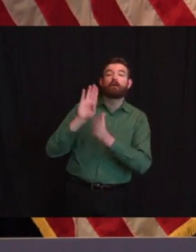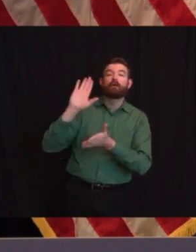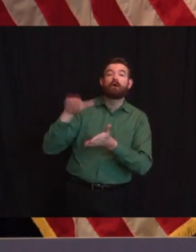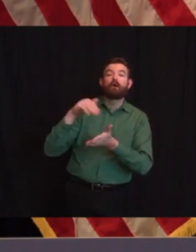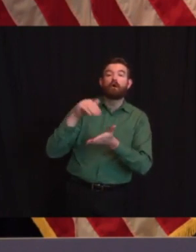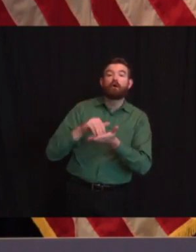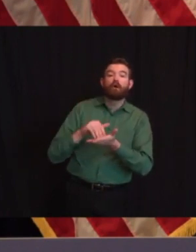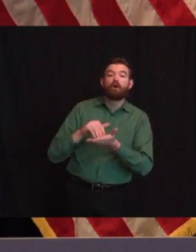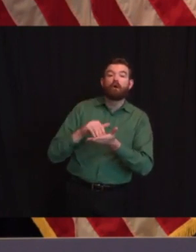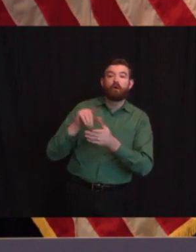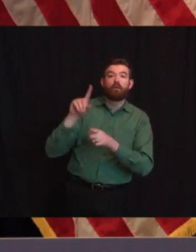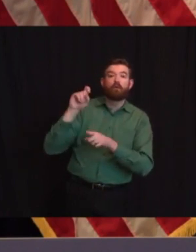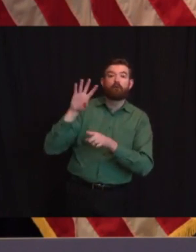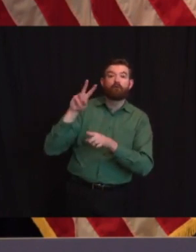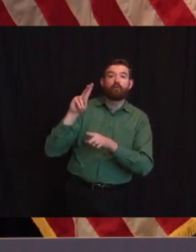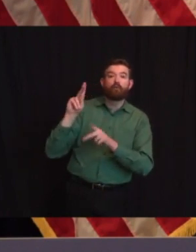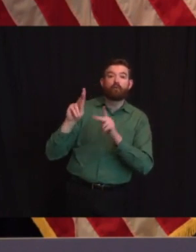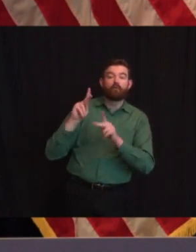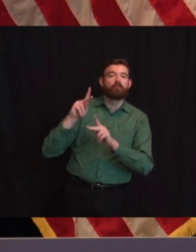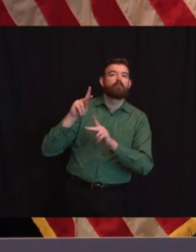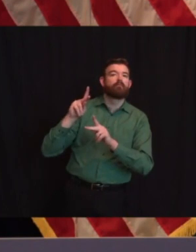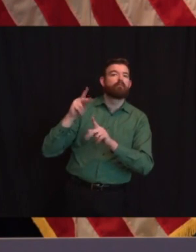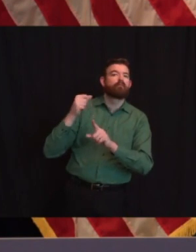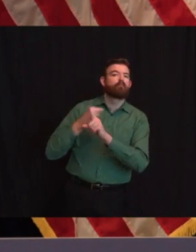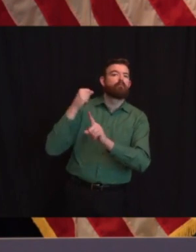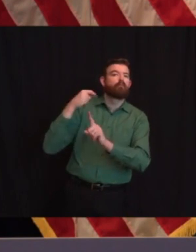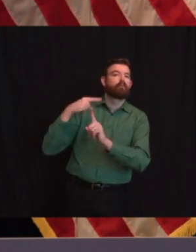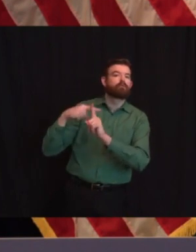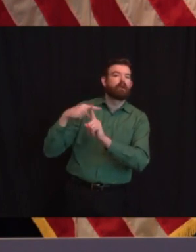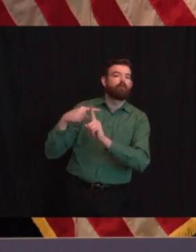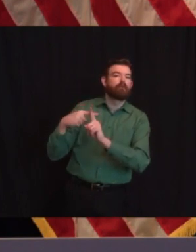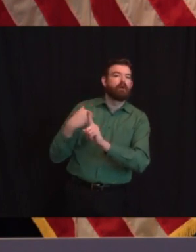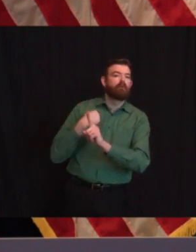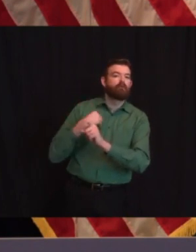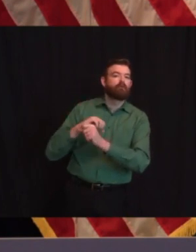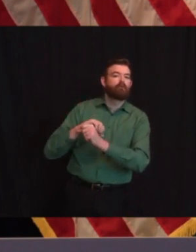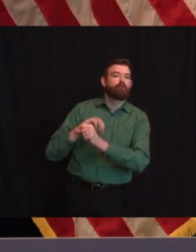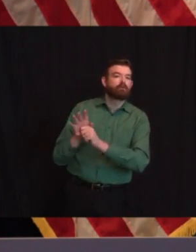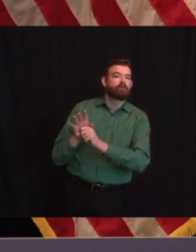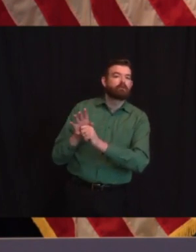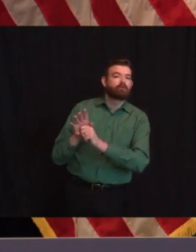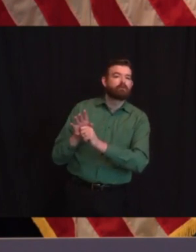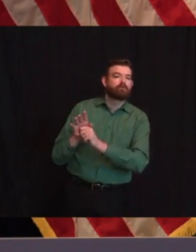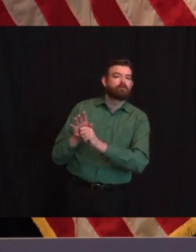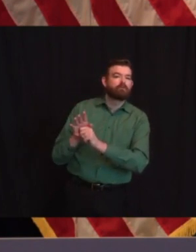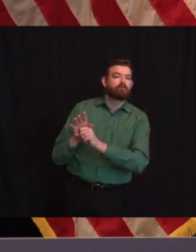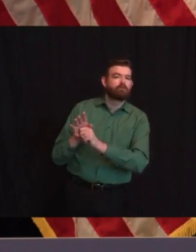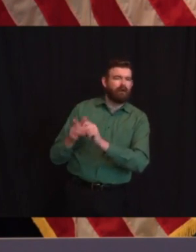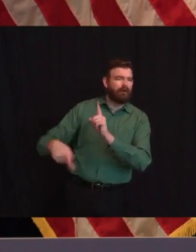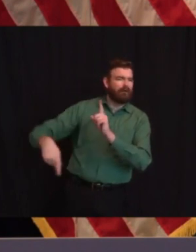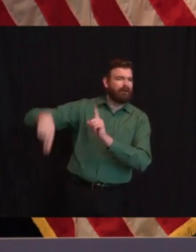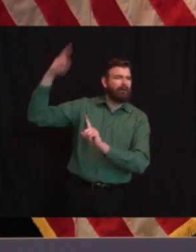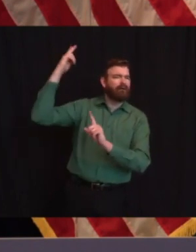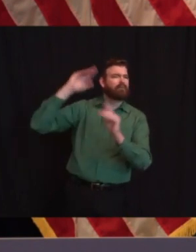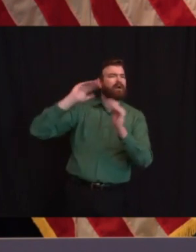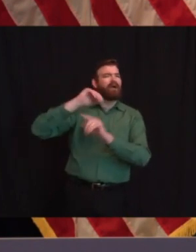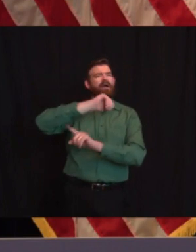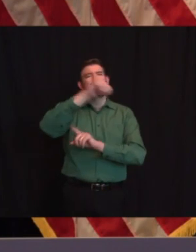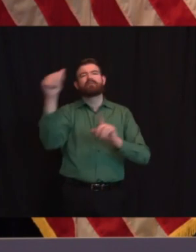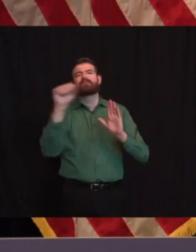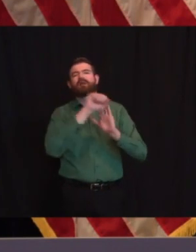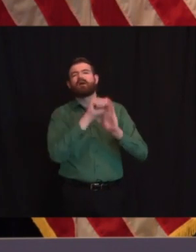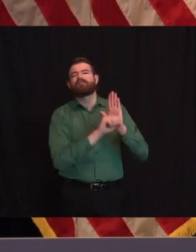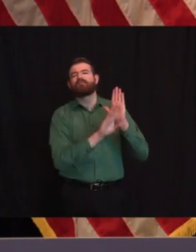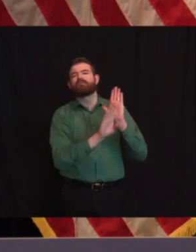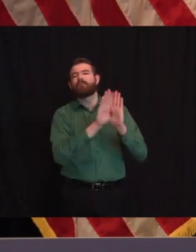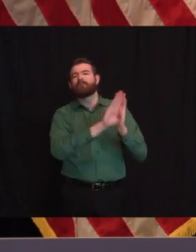COVID-19, including 103 clients, by far the highest of any state developmental center. A